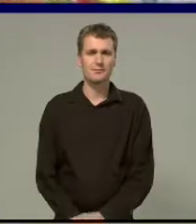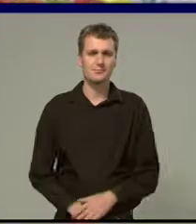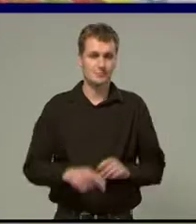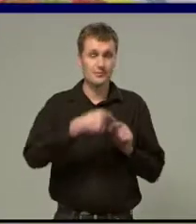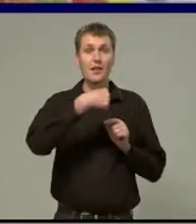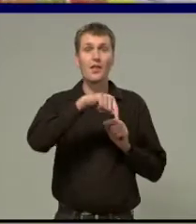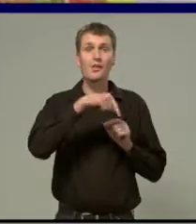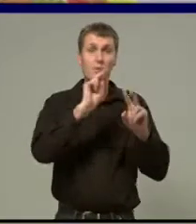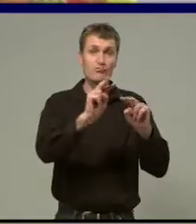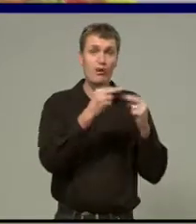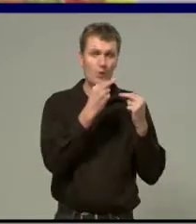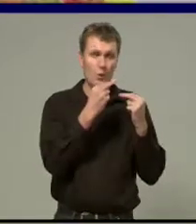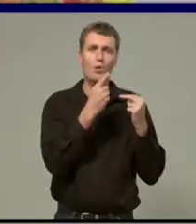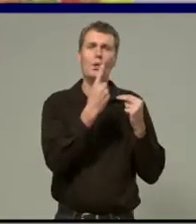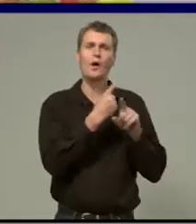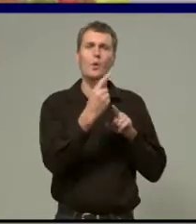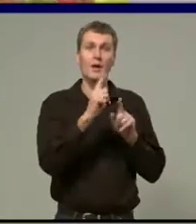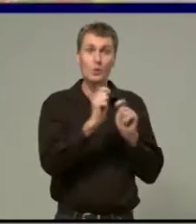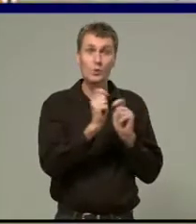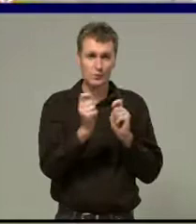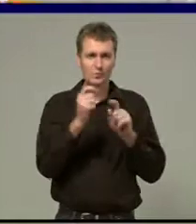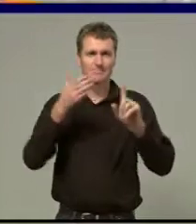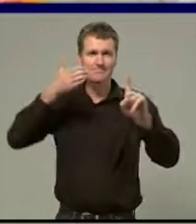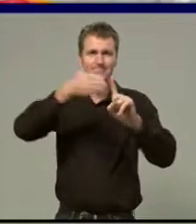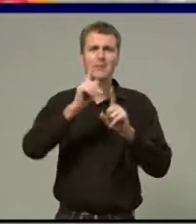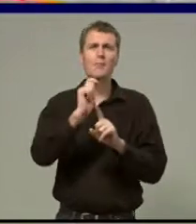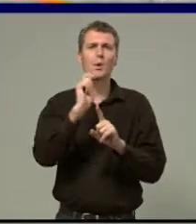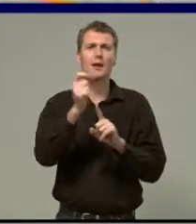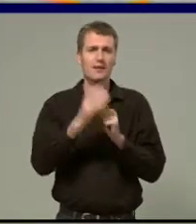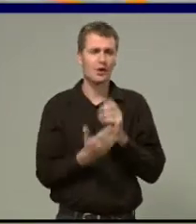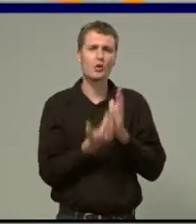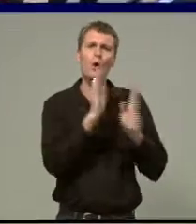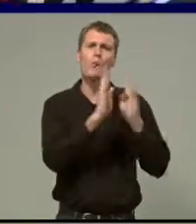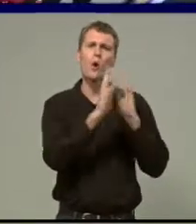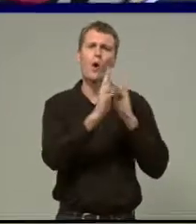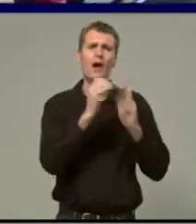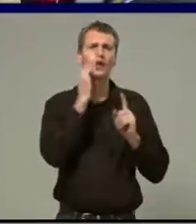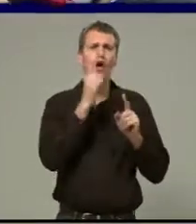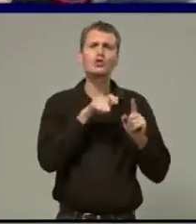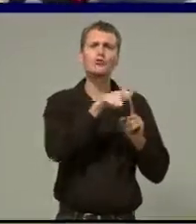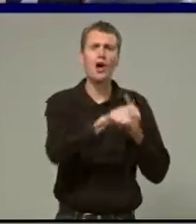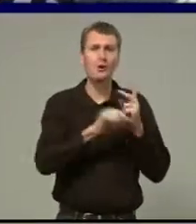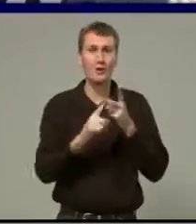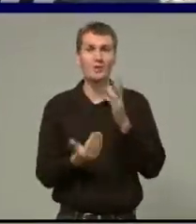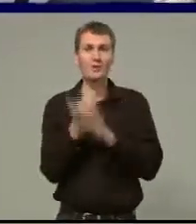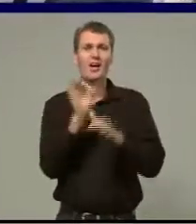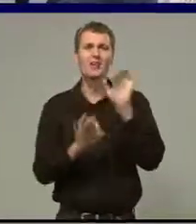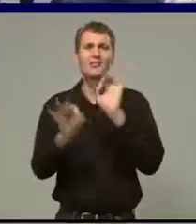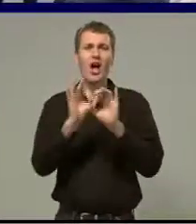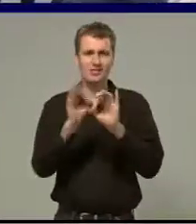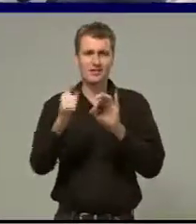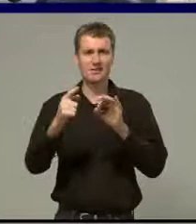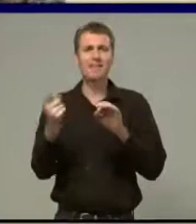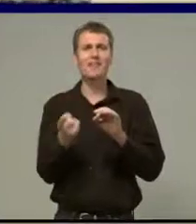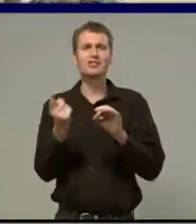In this review of the week's news, it's all about building. A new motorway along Johns Road, a new science and engineering precinct at the University